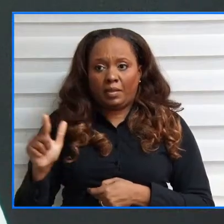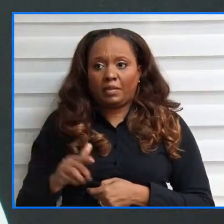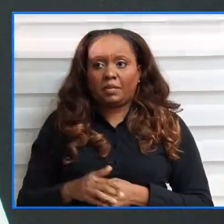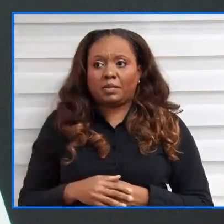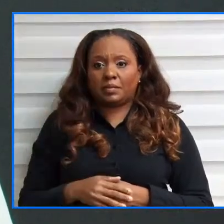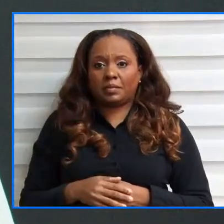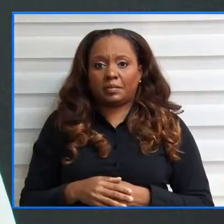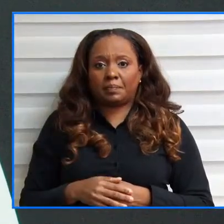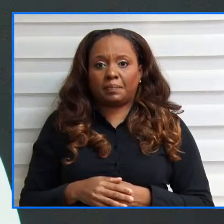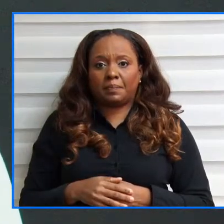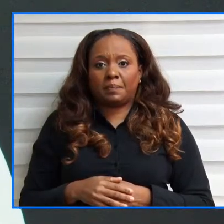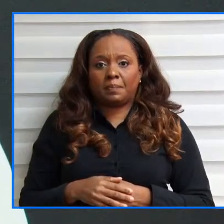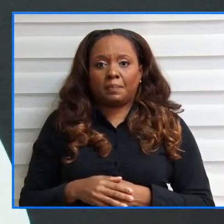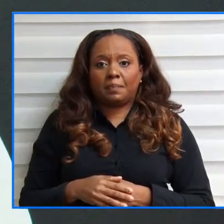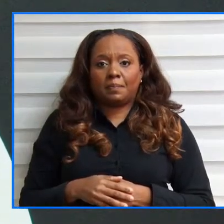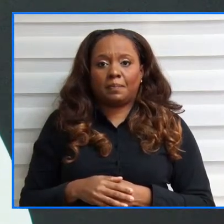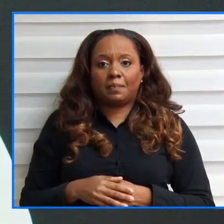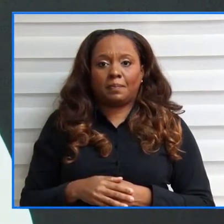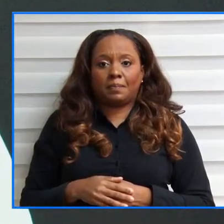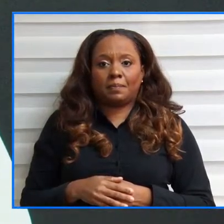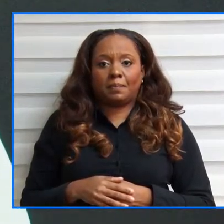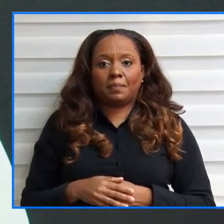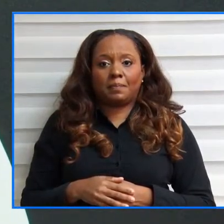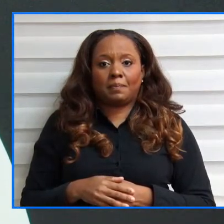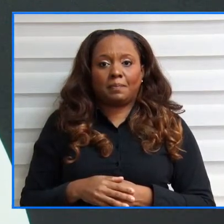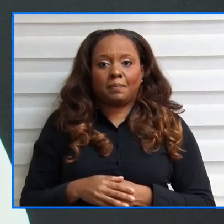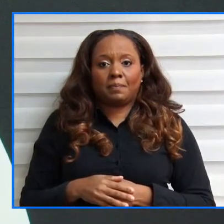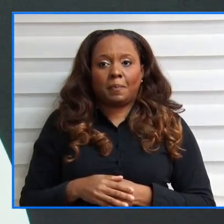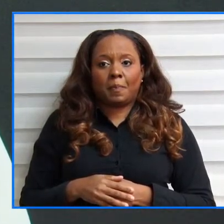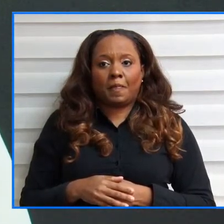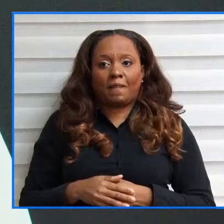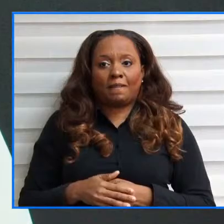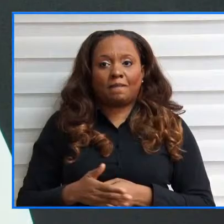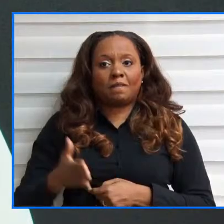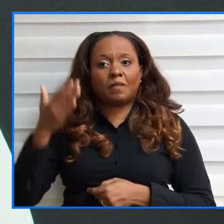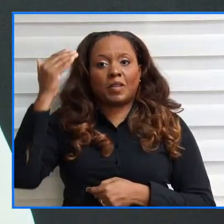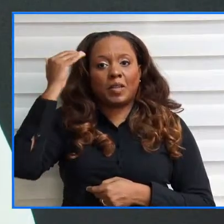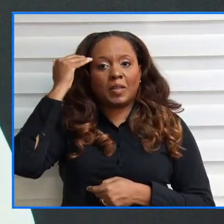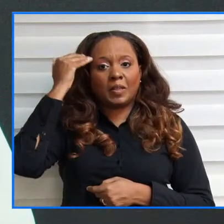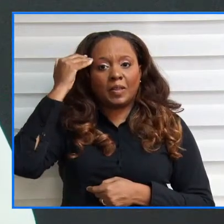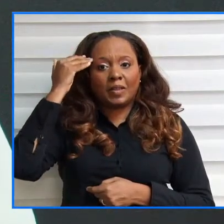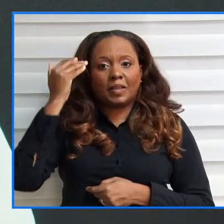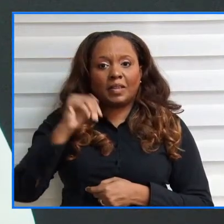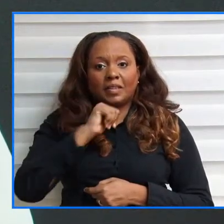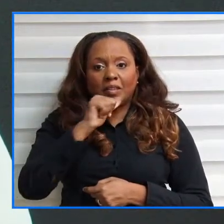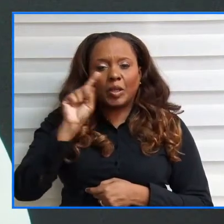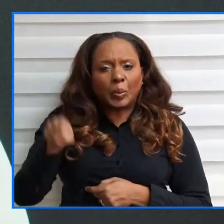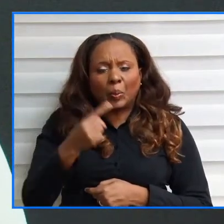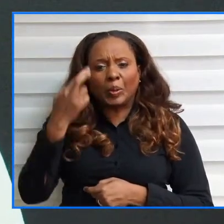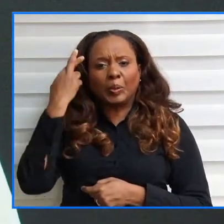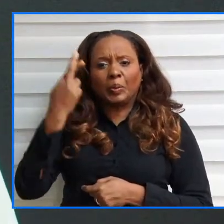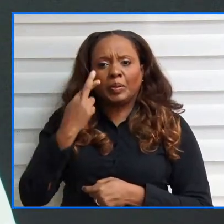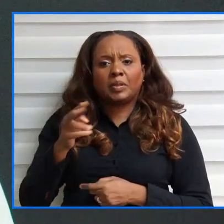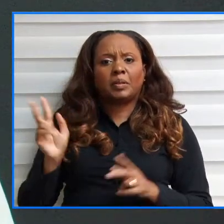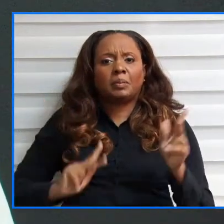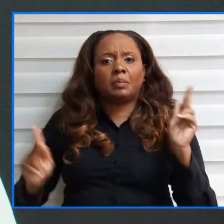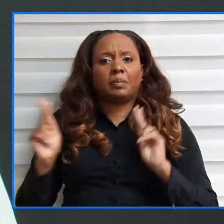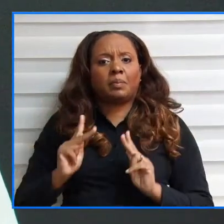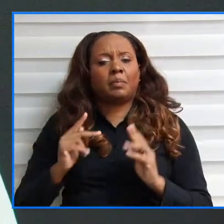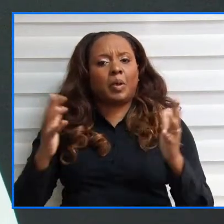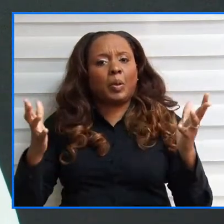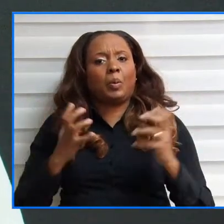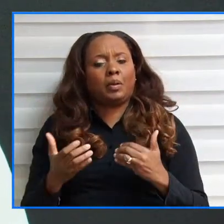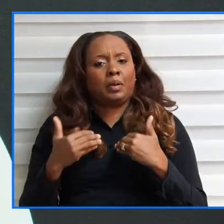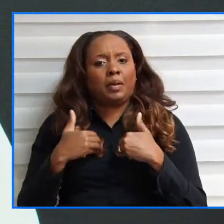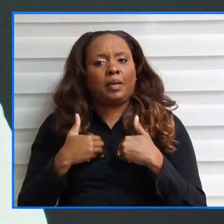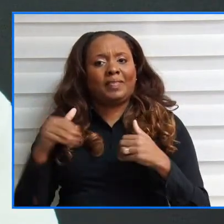is absolute nobility in teaching, we recognize that that is not the only purpose that people would want to use a science